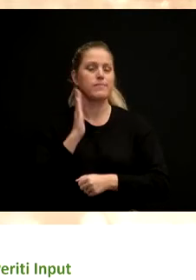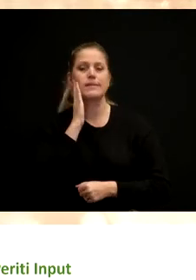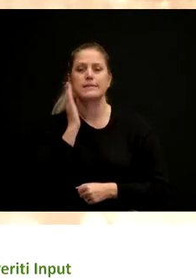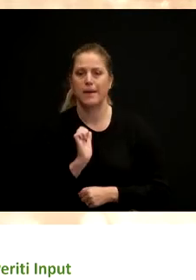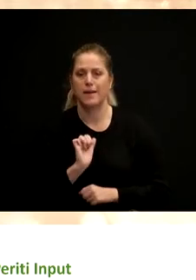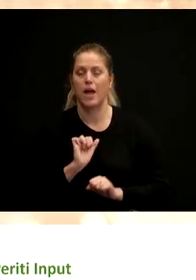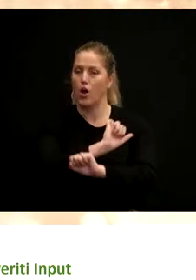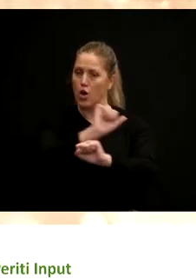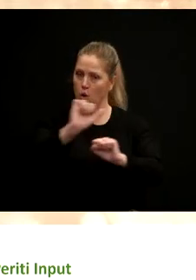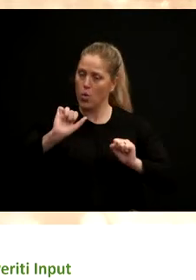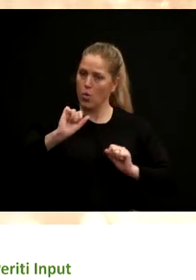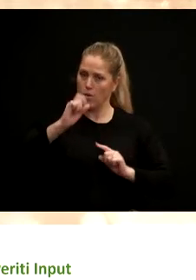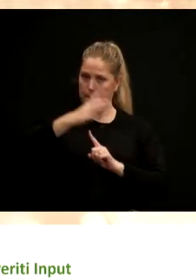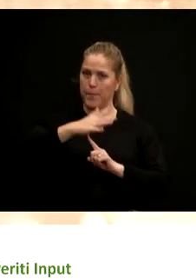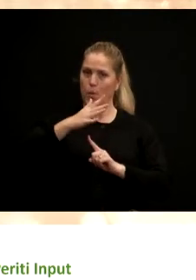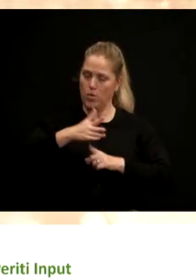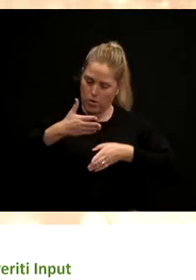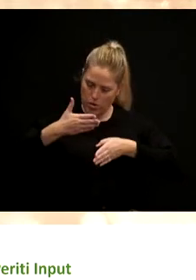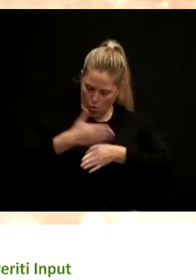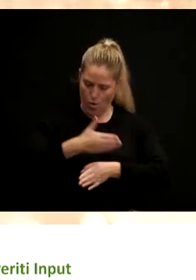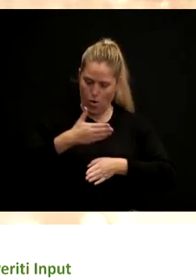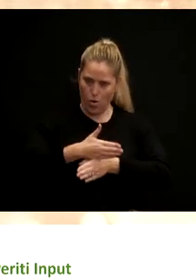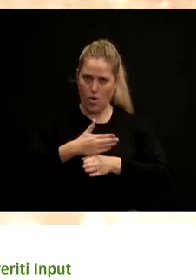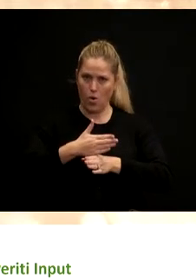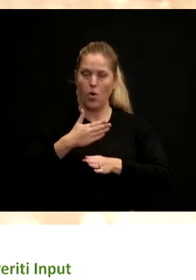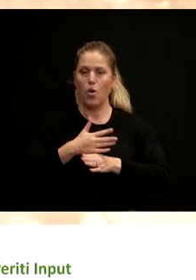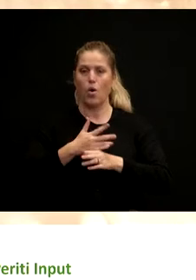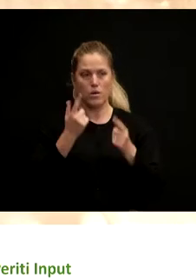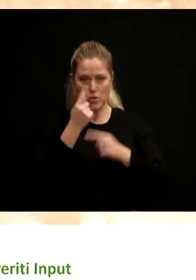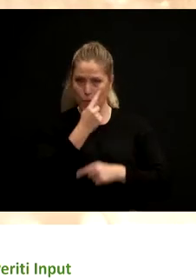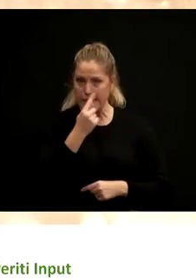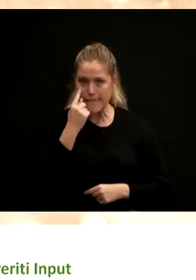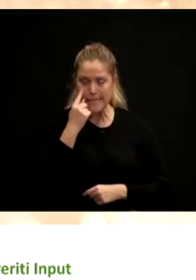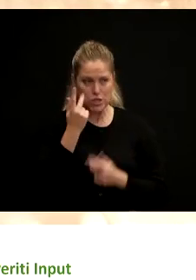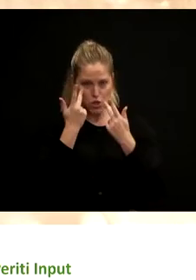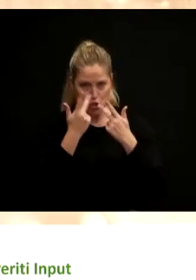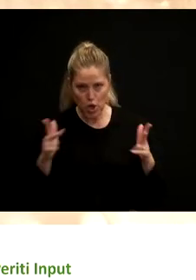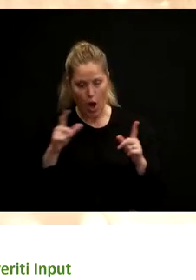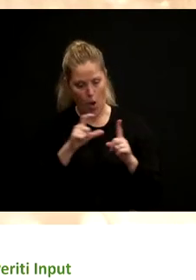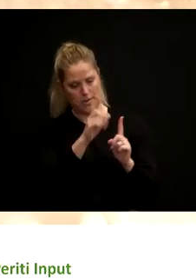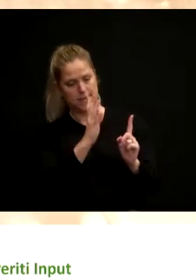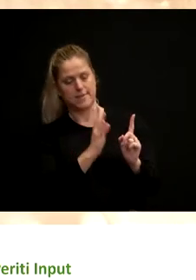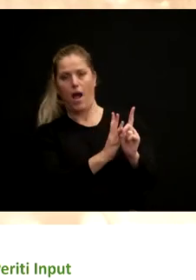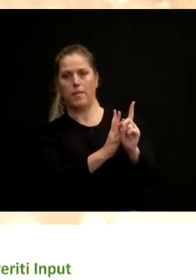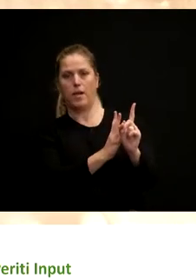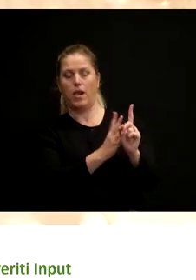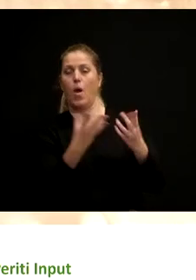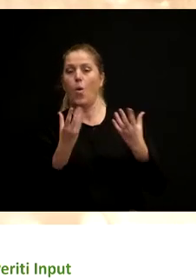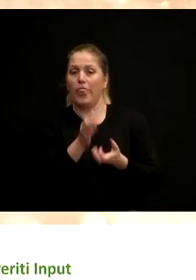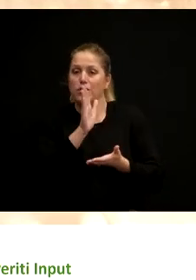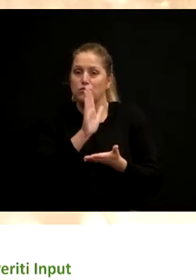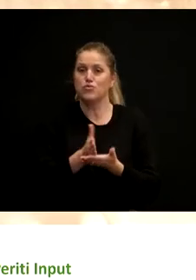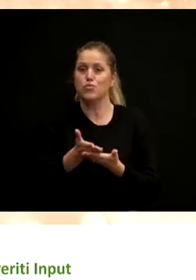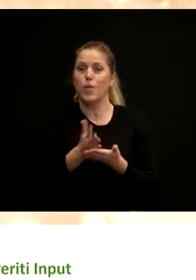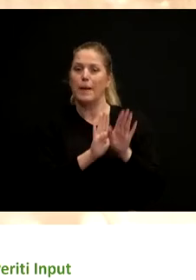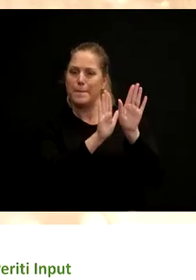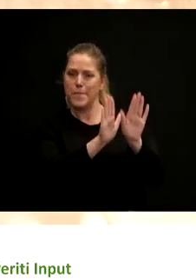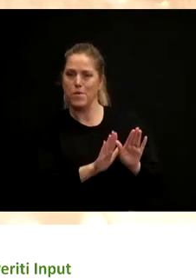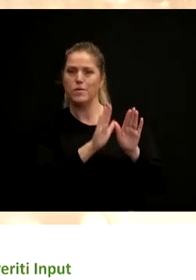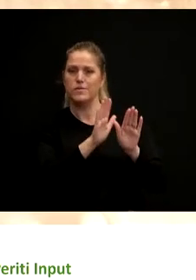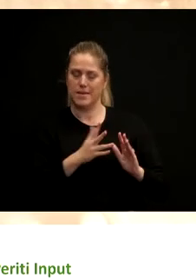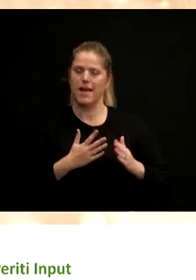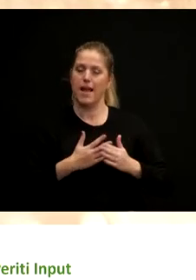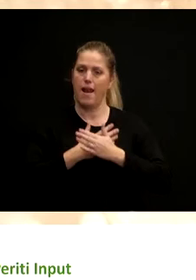making disciples through a witness to truth, mercy, and love. It is not